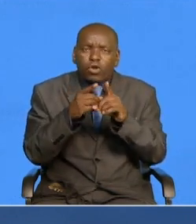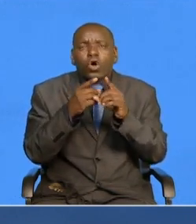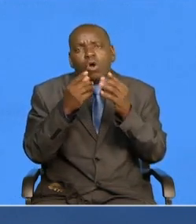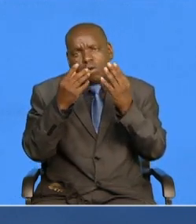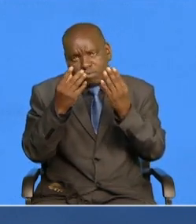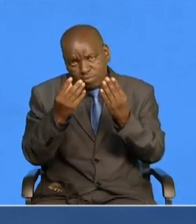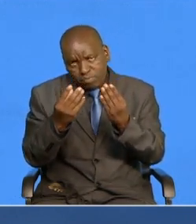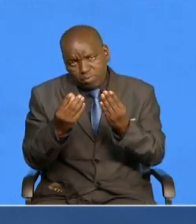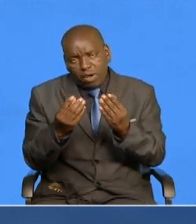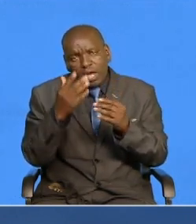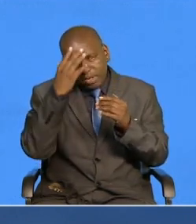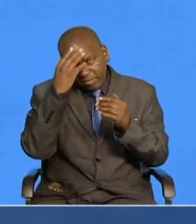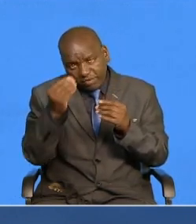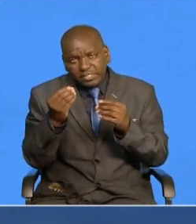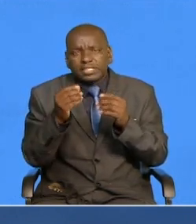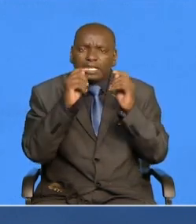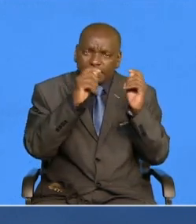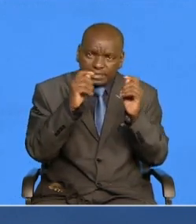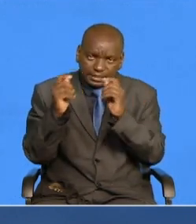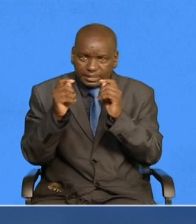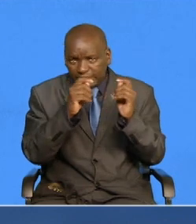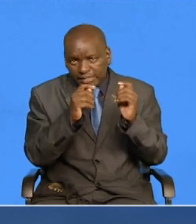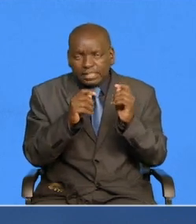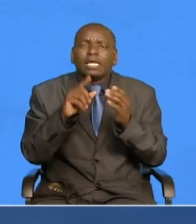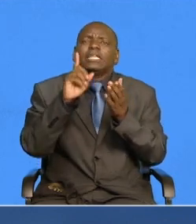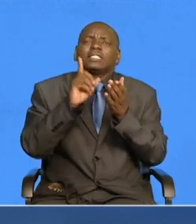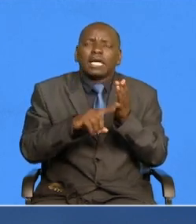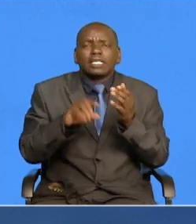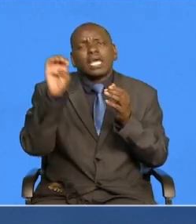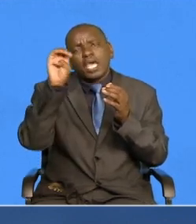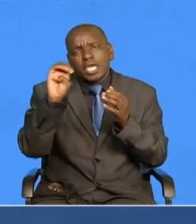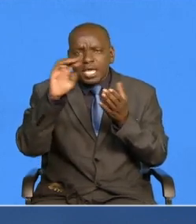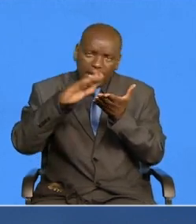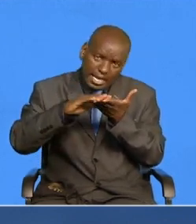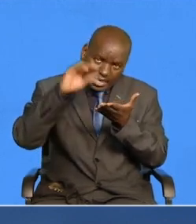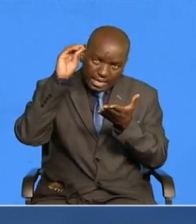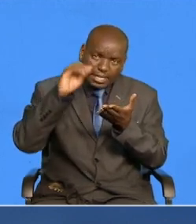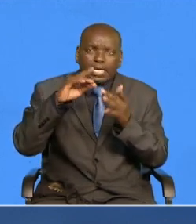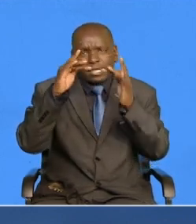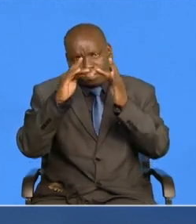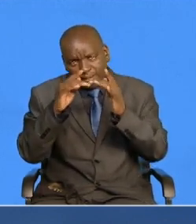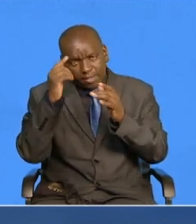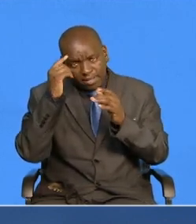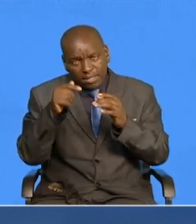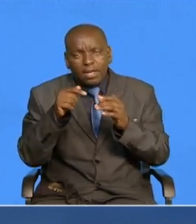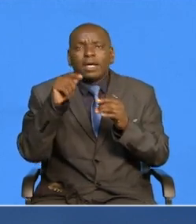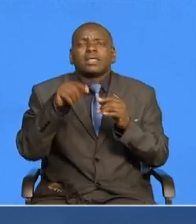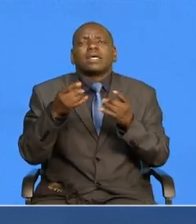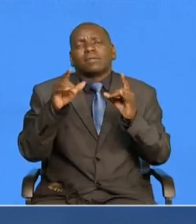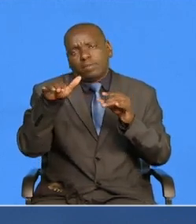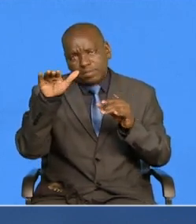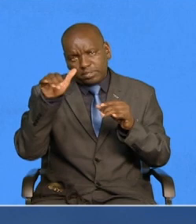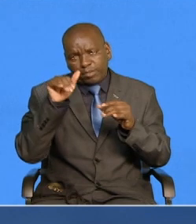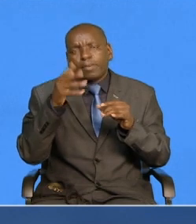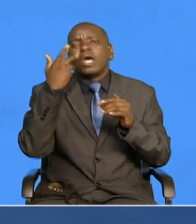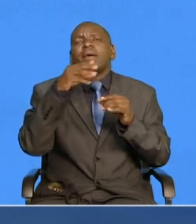limiting in-person university teaching and institute or introduce e-learning. This is already also happening. Number